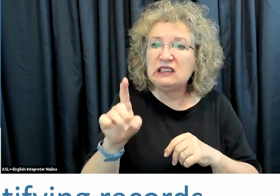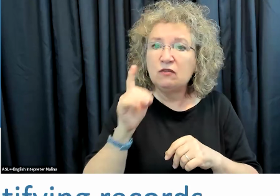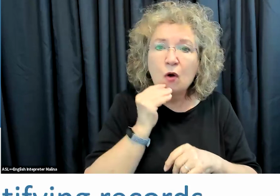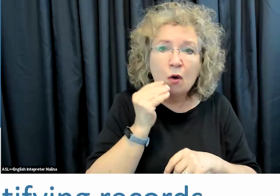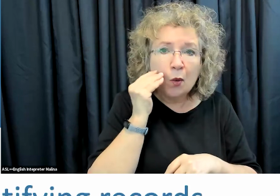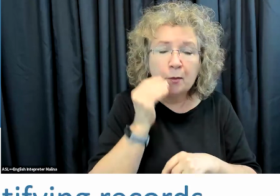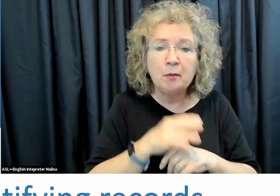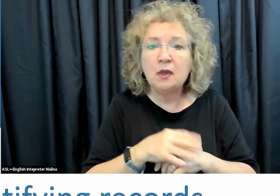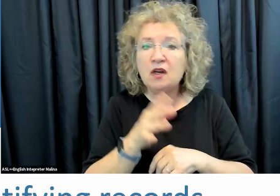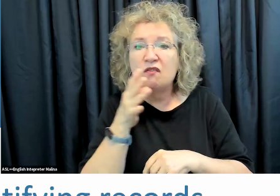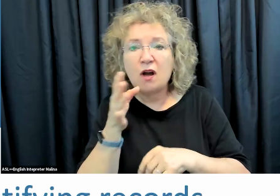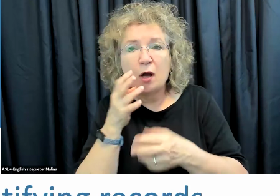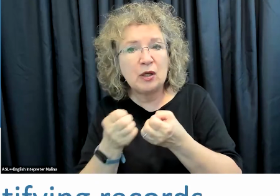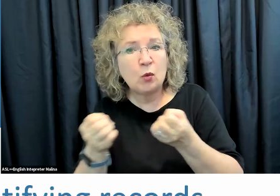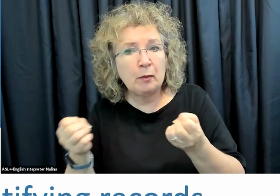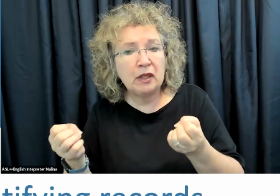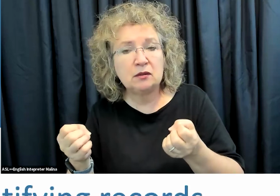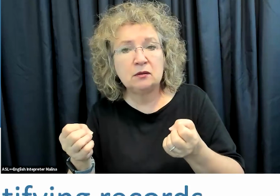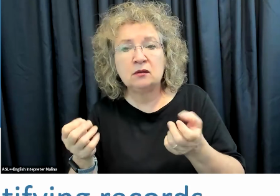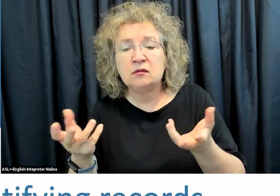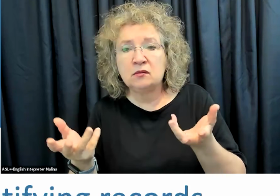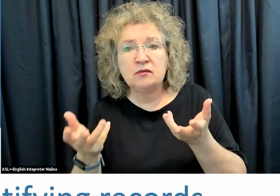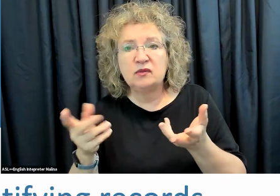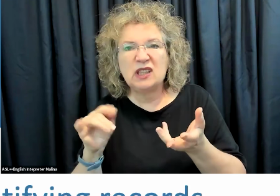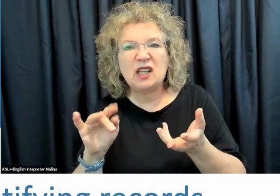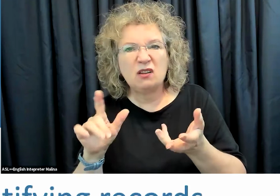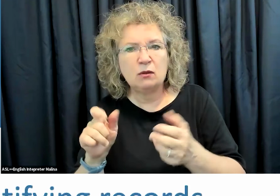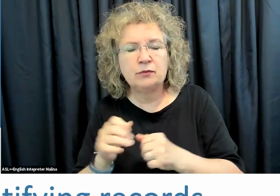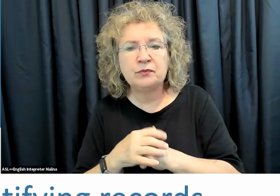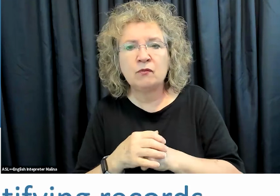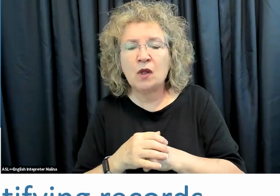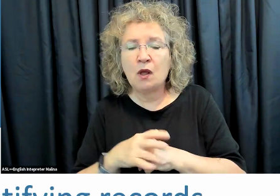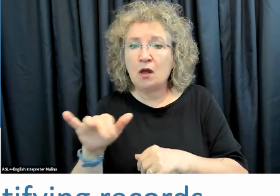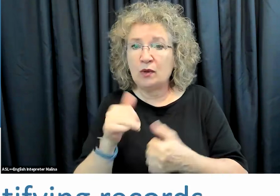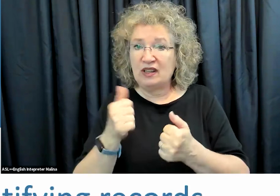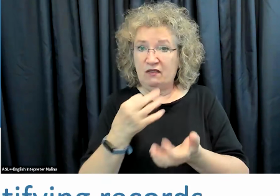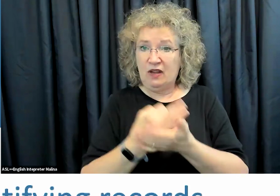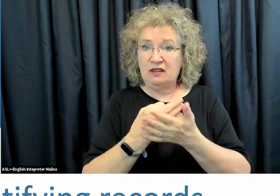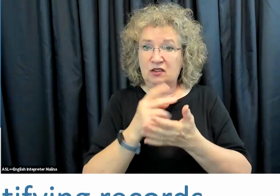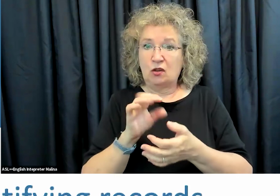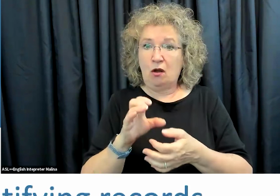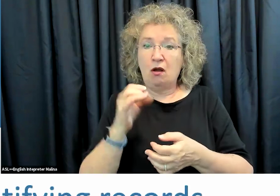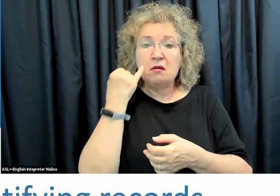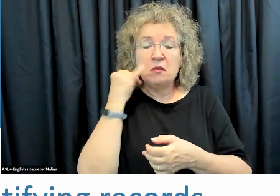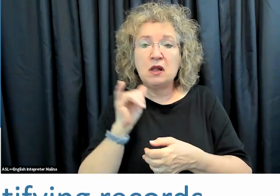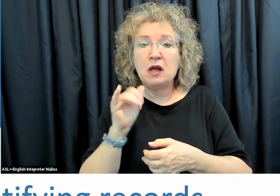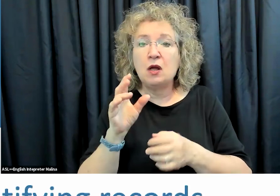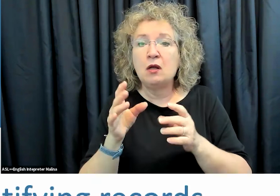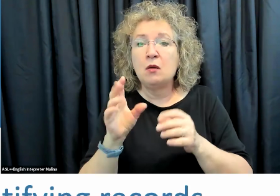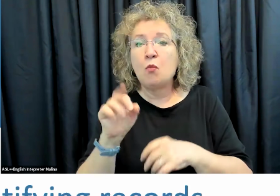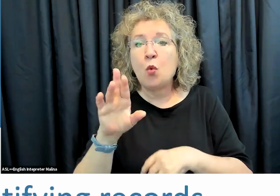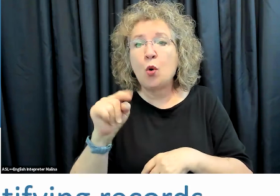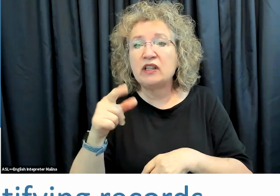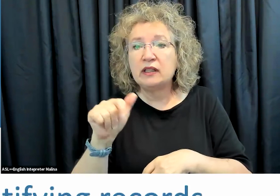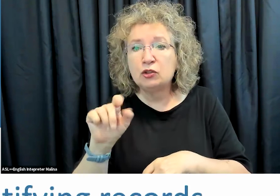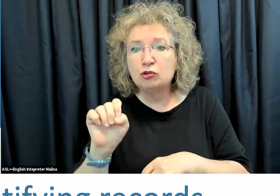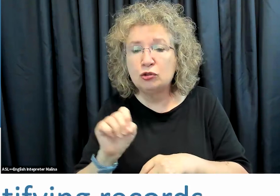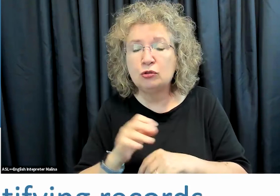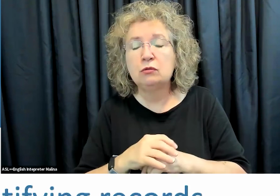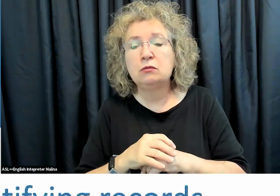farm equipment, as well as financial documents like your mortgage